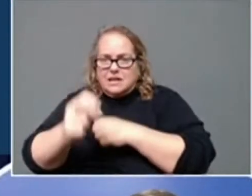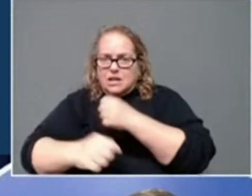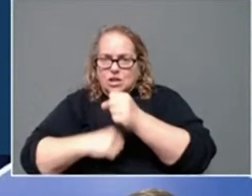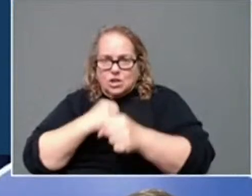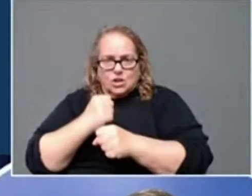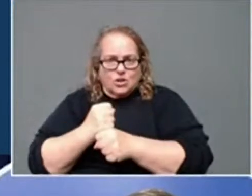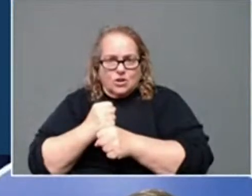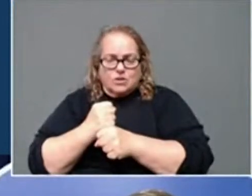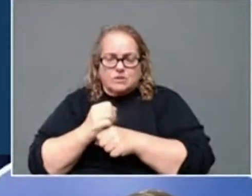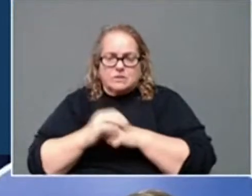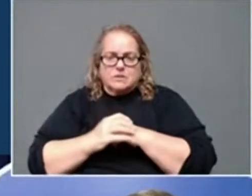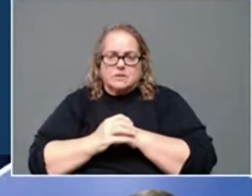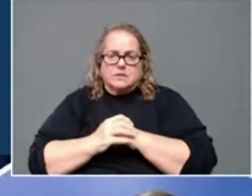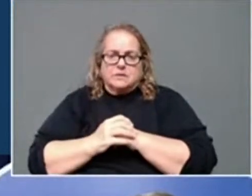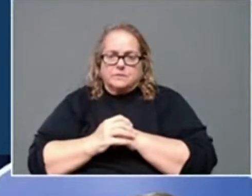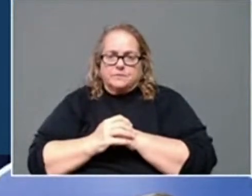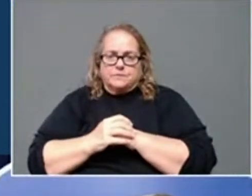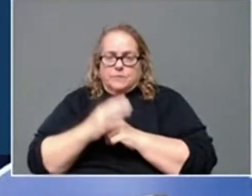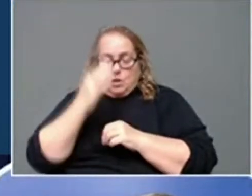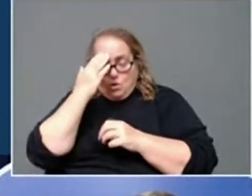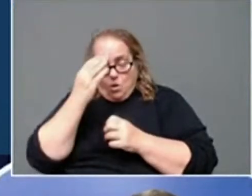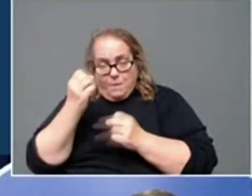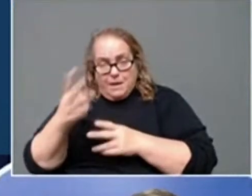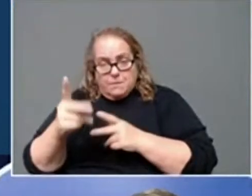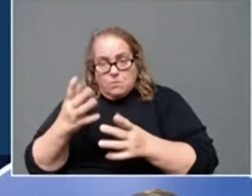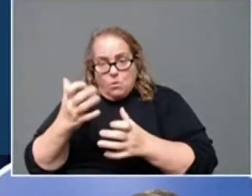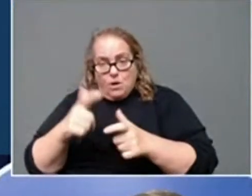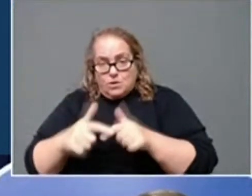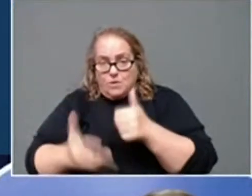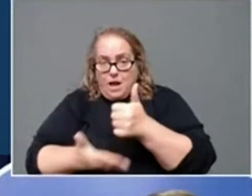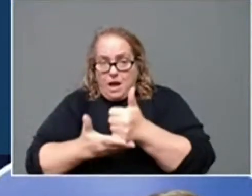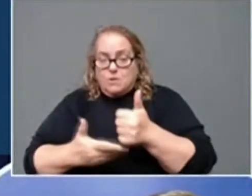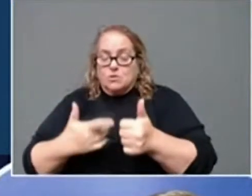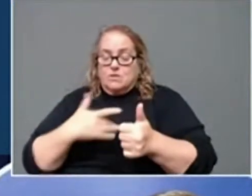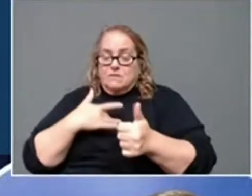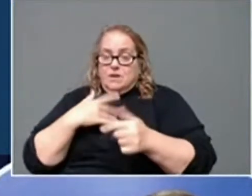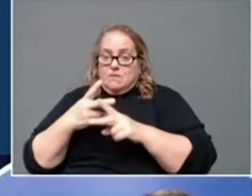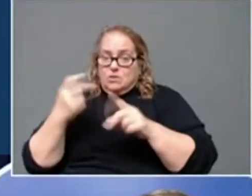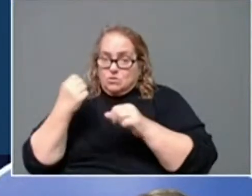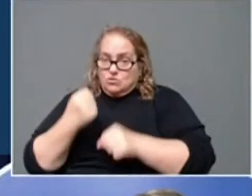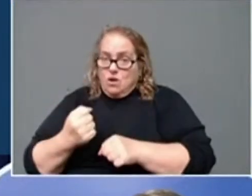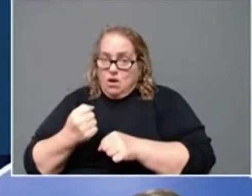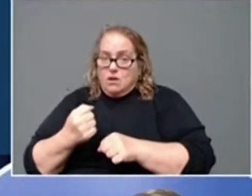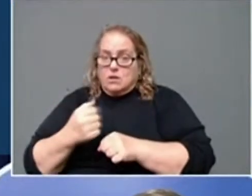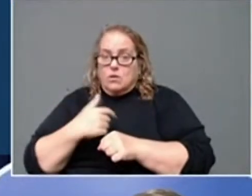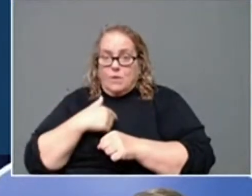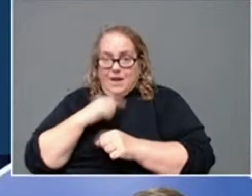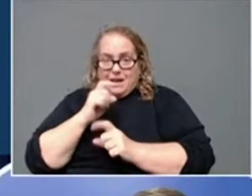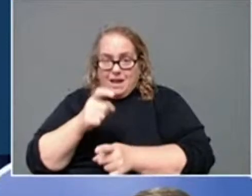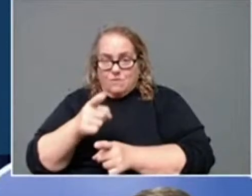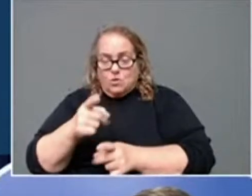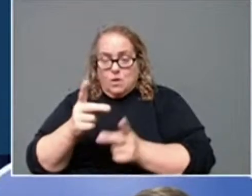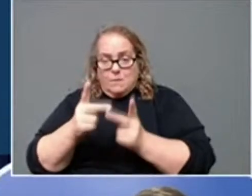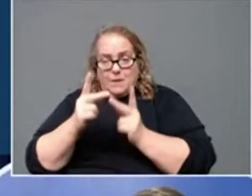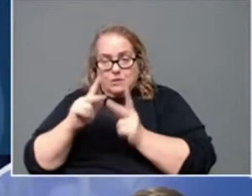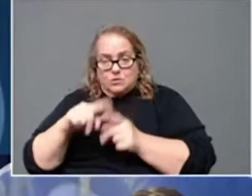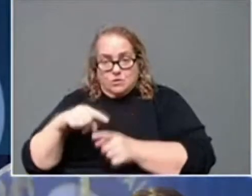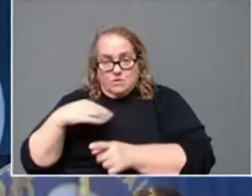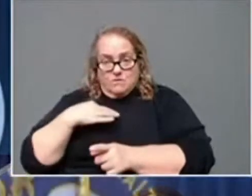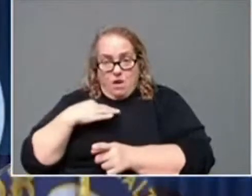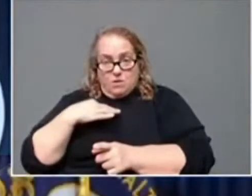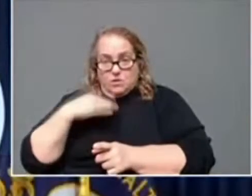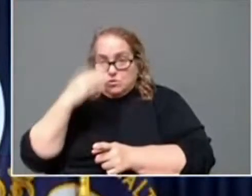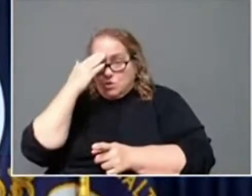a lot of people out there want to help. They feel it very strongly. We gave you a place to volunteer. Know that there are